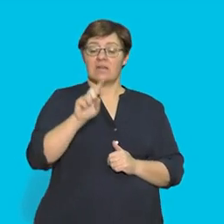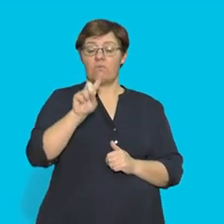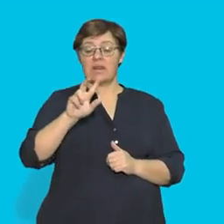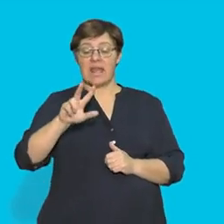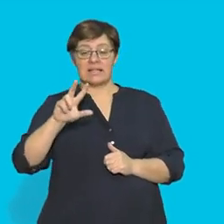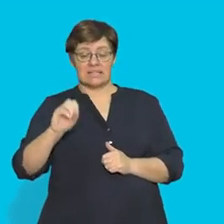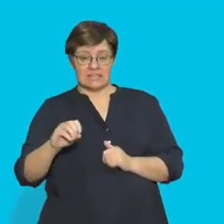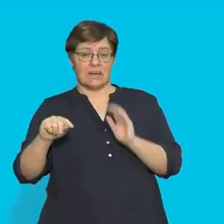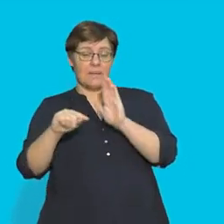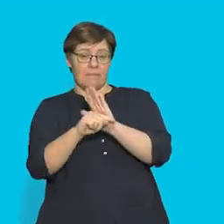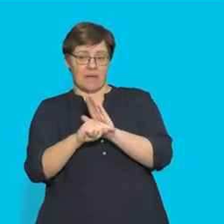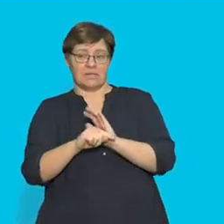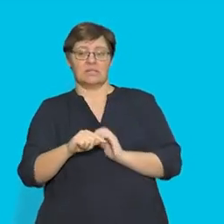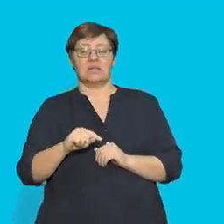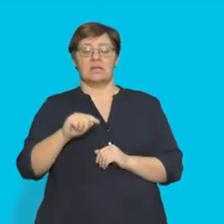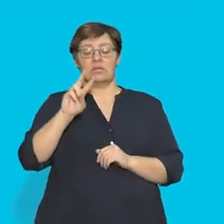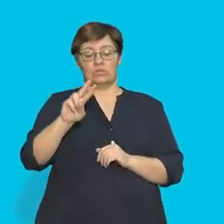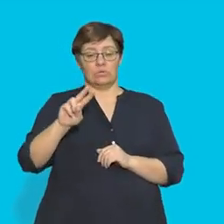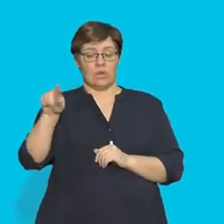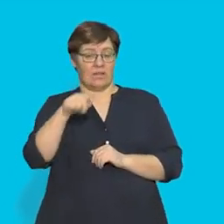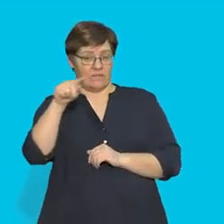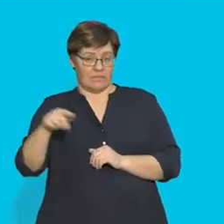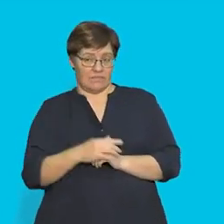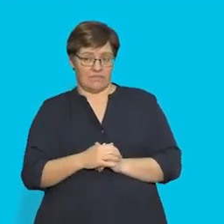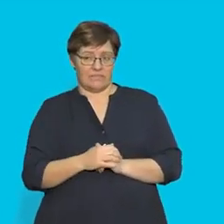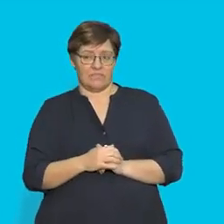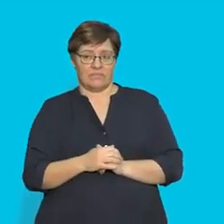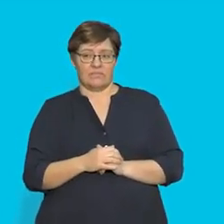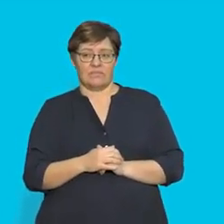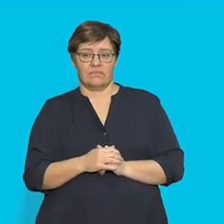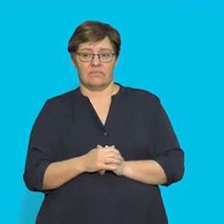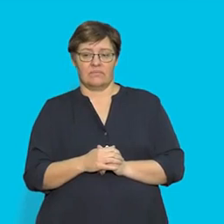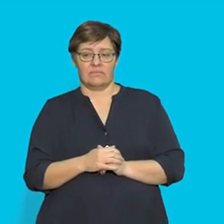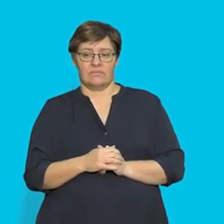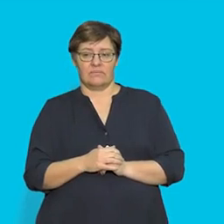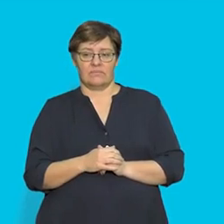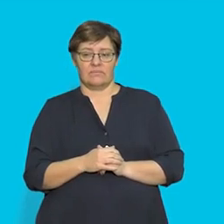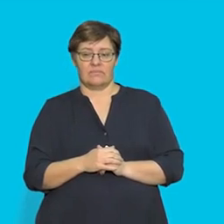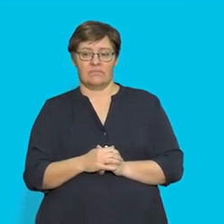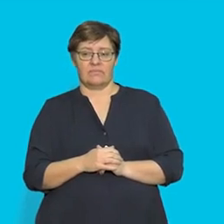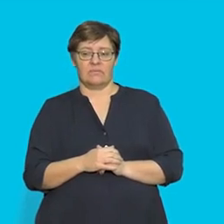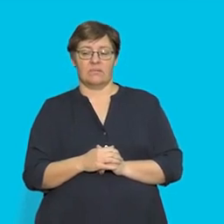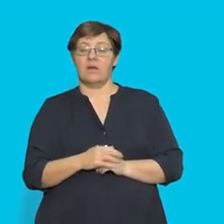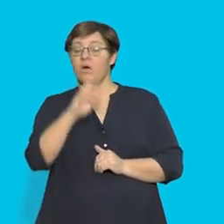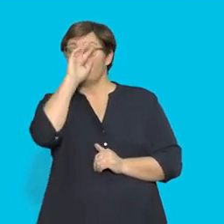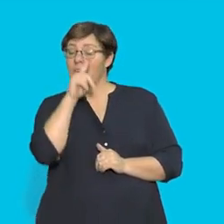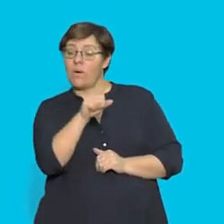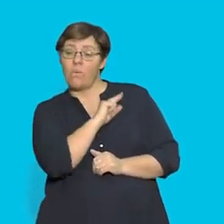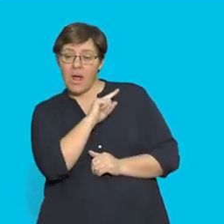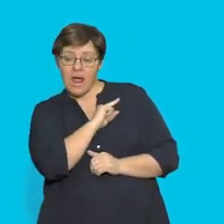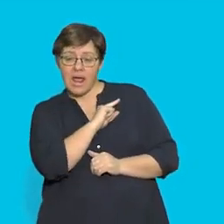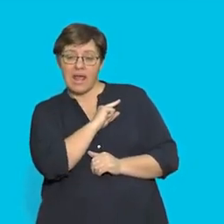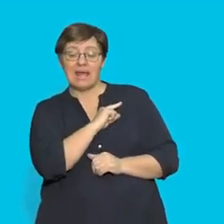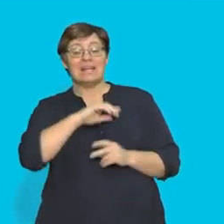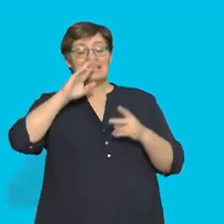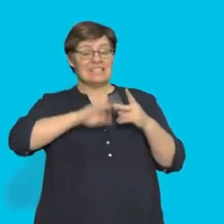sine of 180 minus 2 alpha. Okay, so it's 2 alpha. And